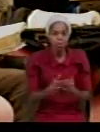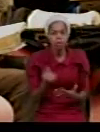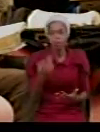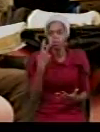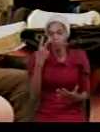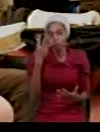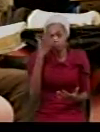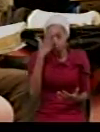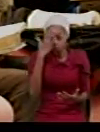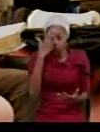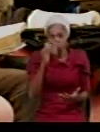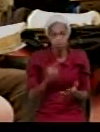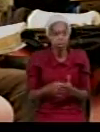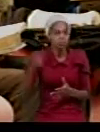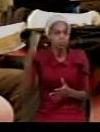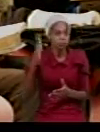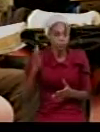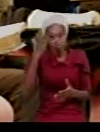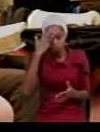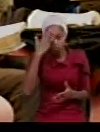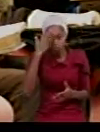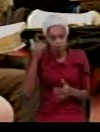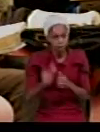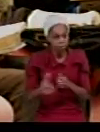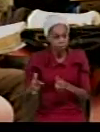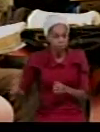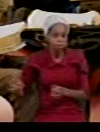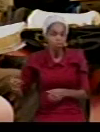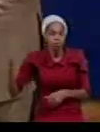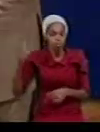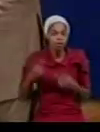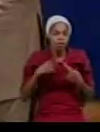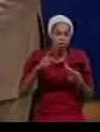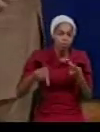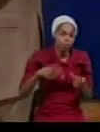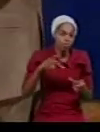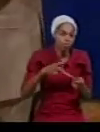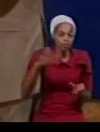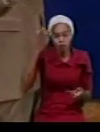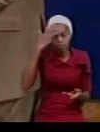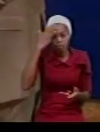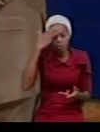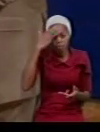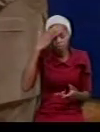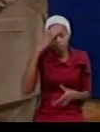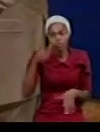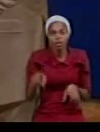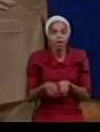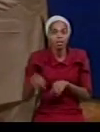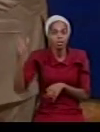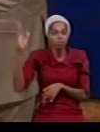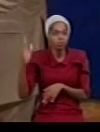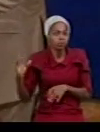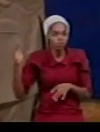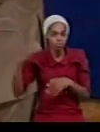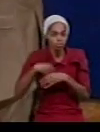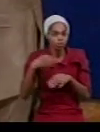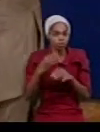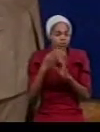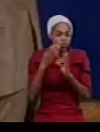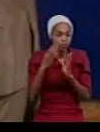knows everything. And so with his perfect knowledge, and as God the Creator, he excluded animals that